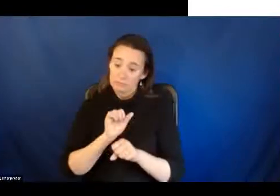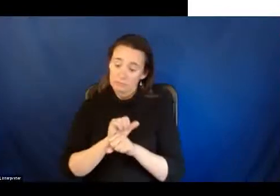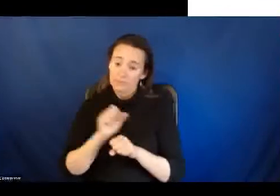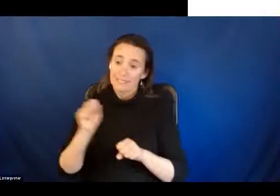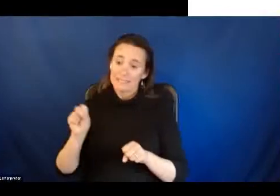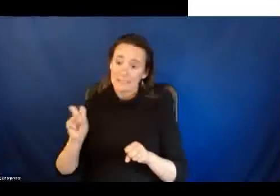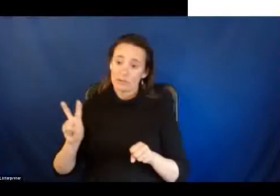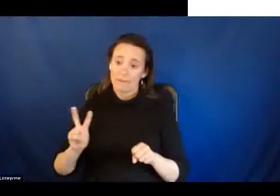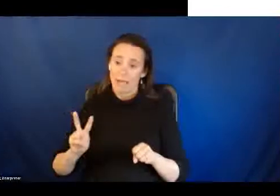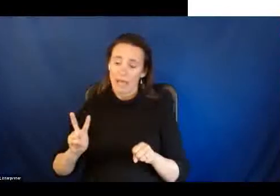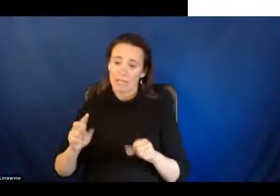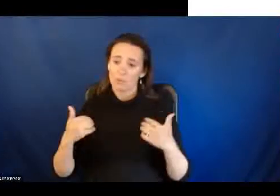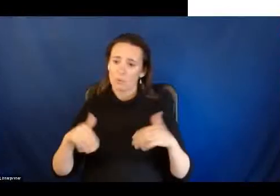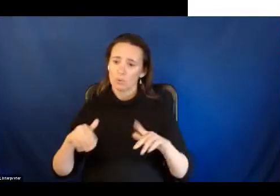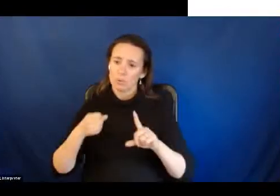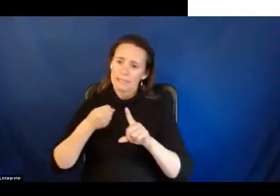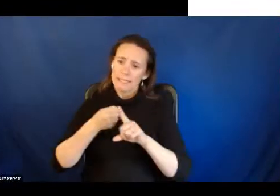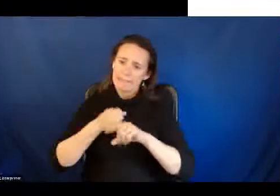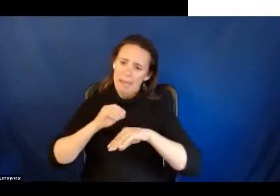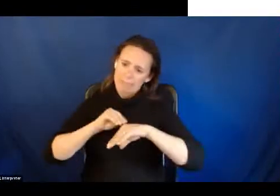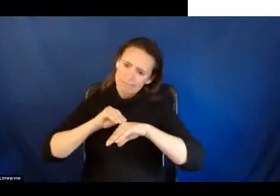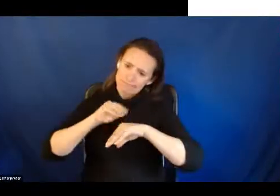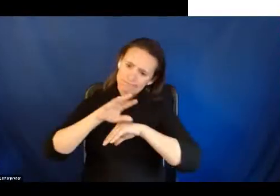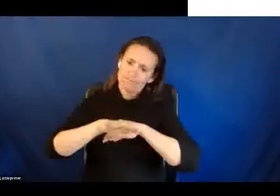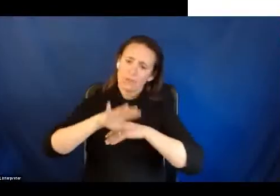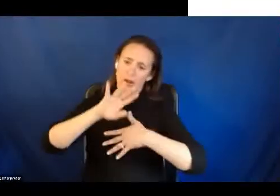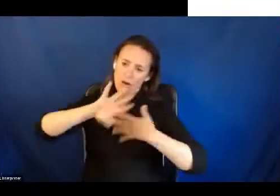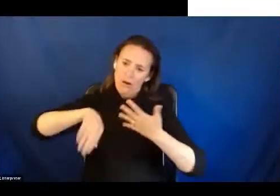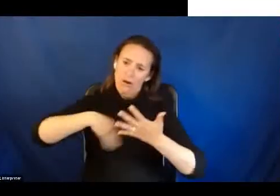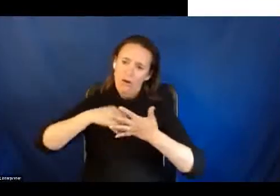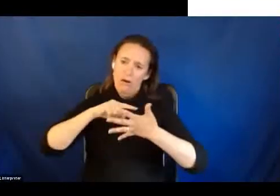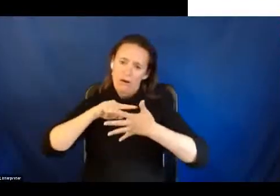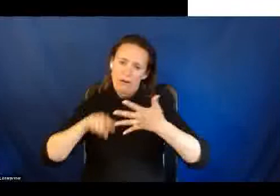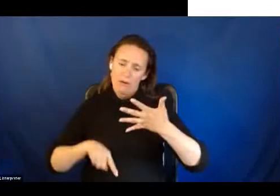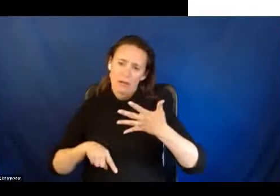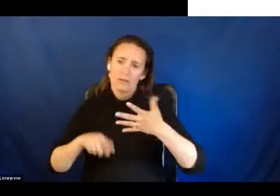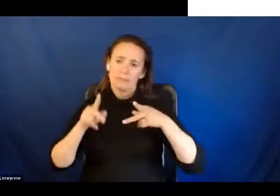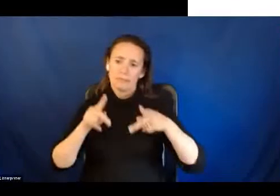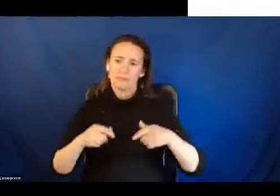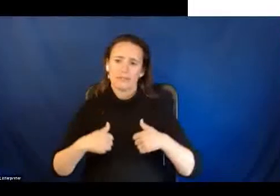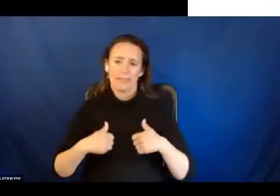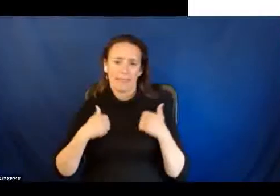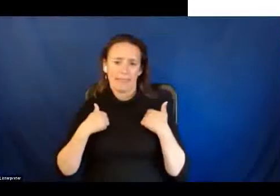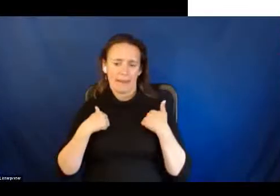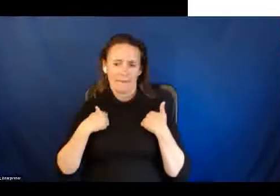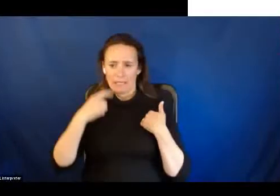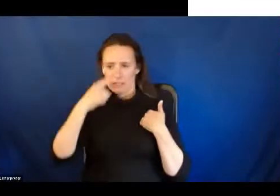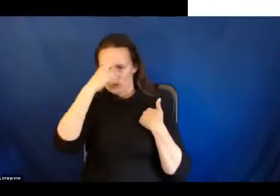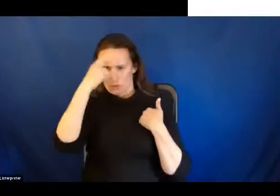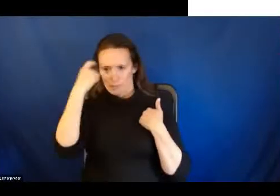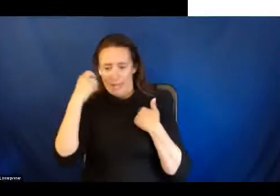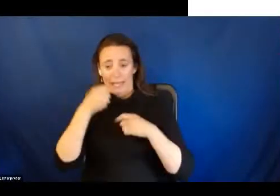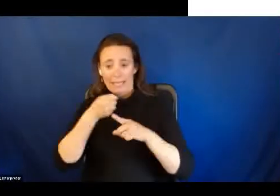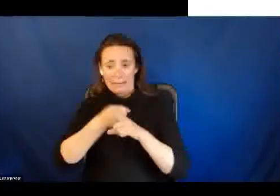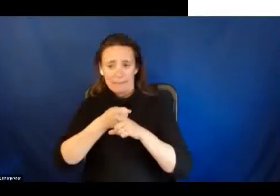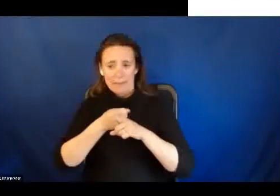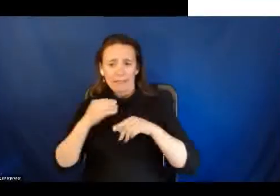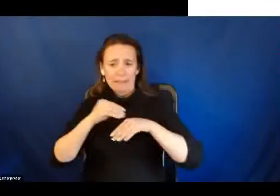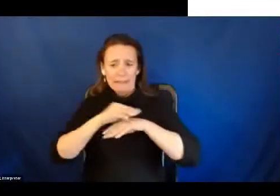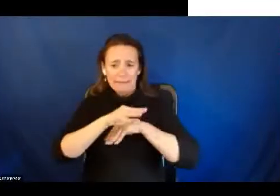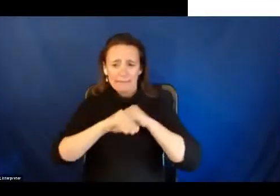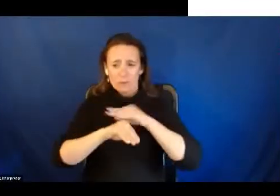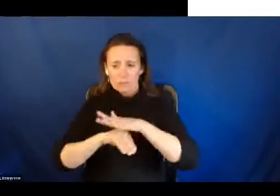have an impact on all these different aspects of a person's life, and these traumatic impacts influence each other. So for